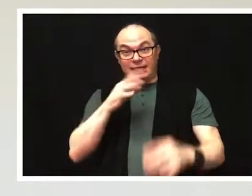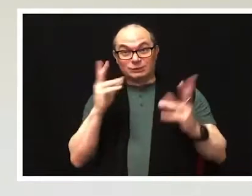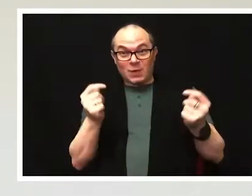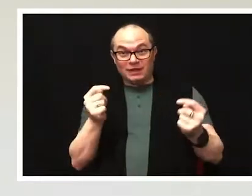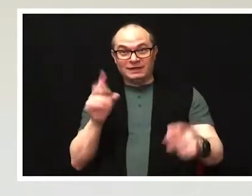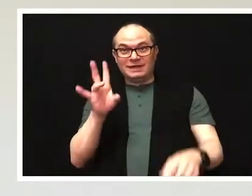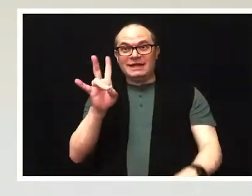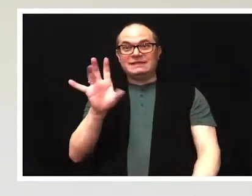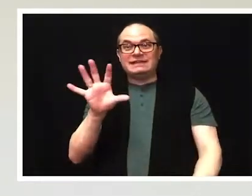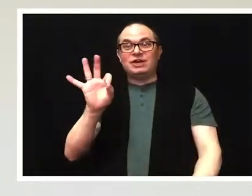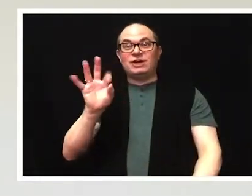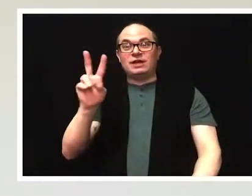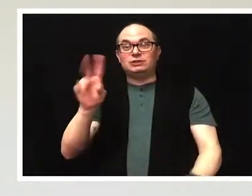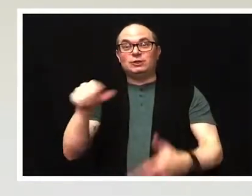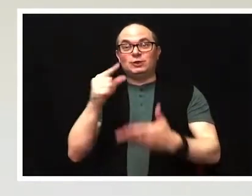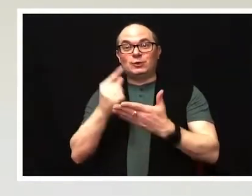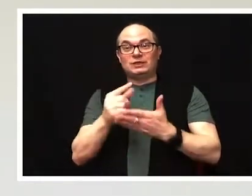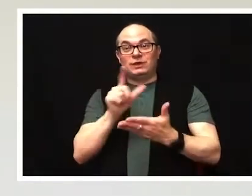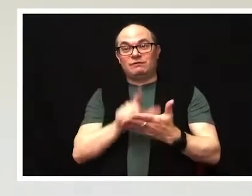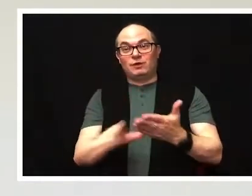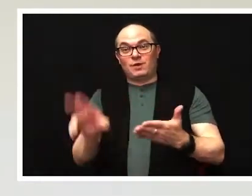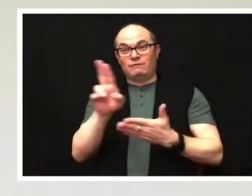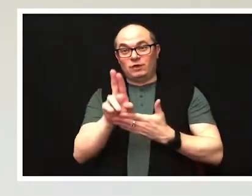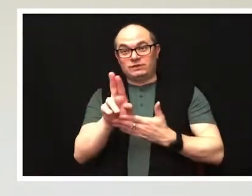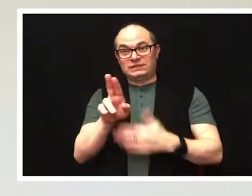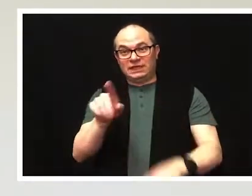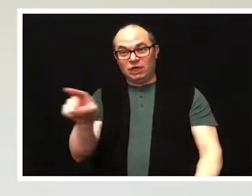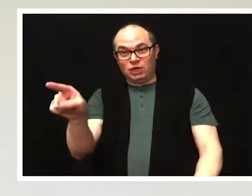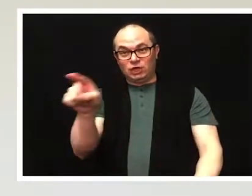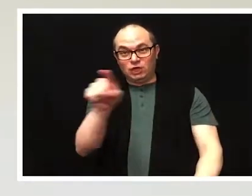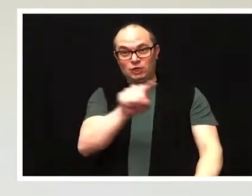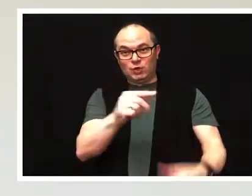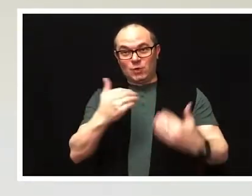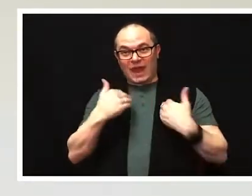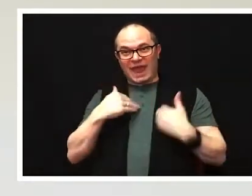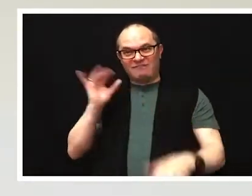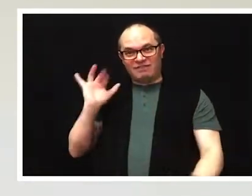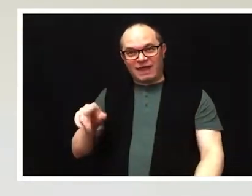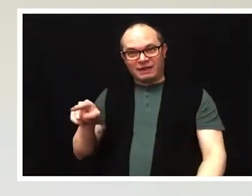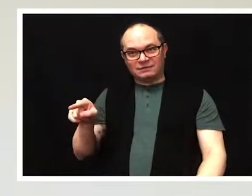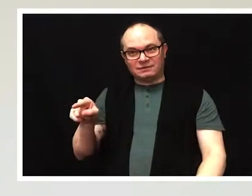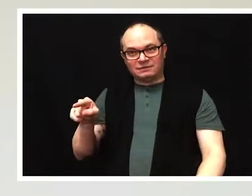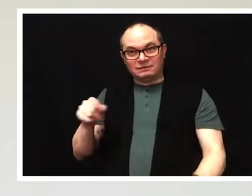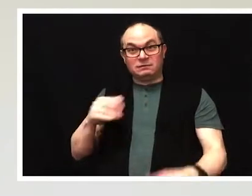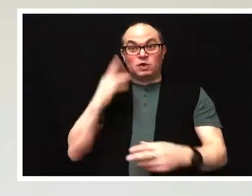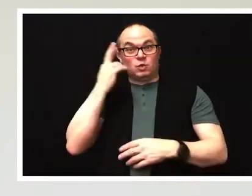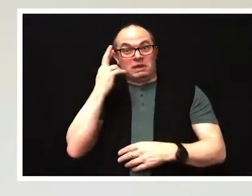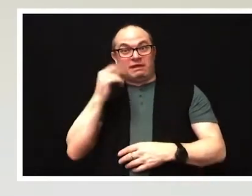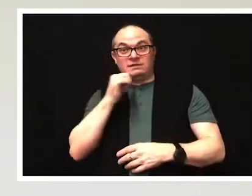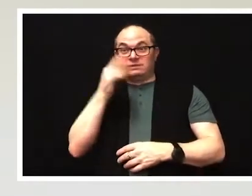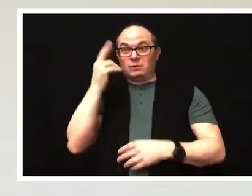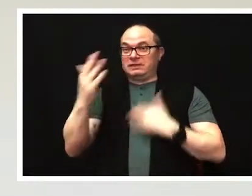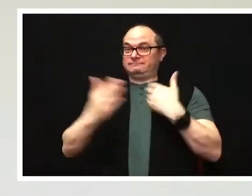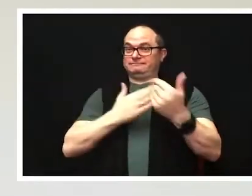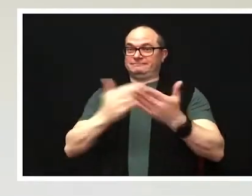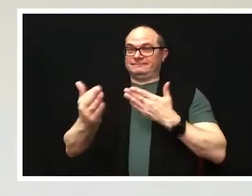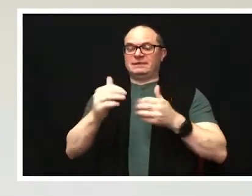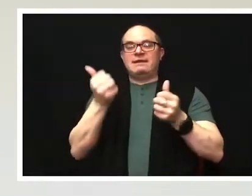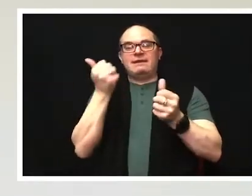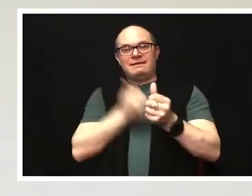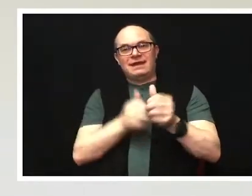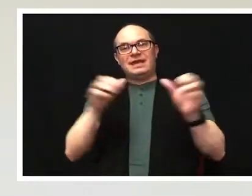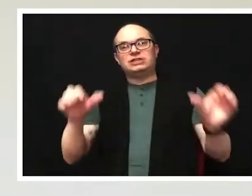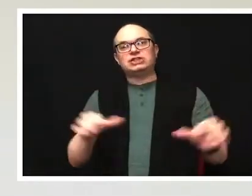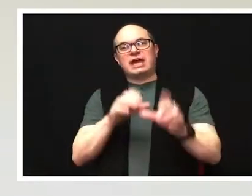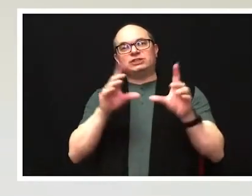The 792 graduates of Lamar University, you have it. Whether you realize it or not, every action